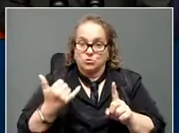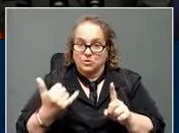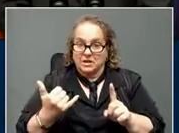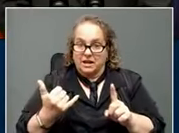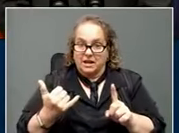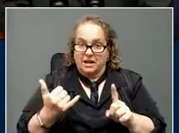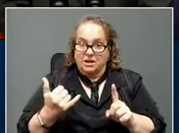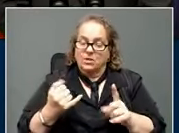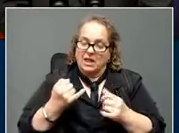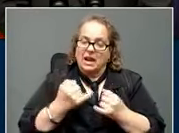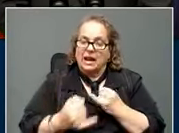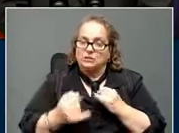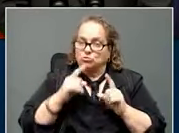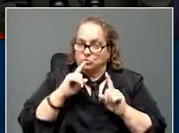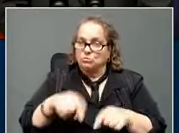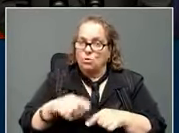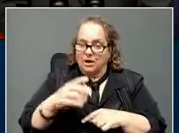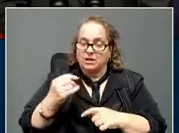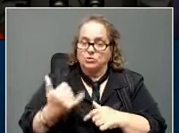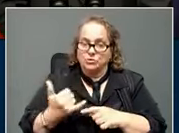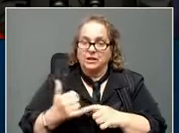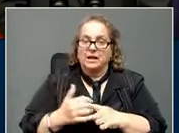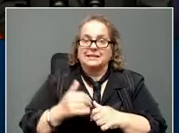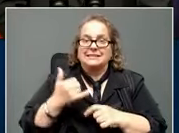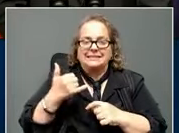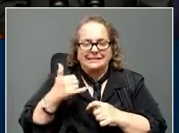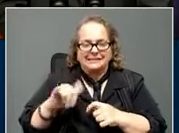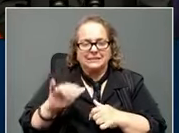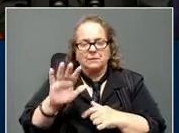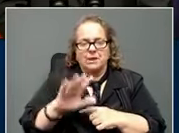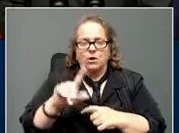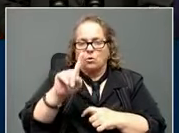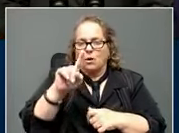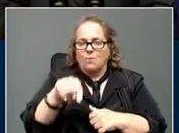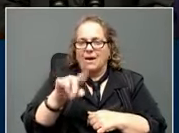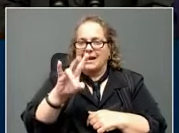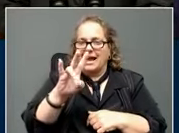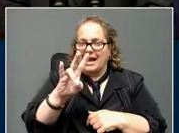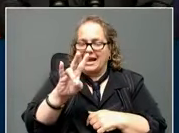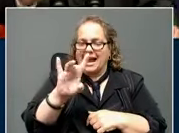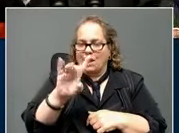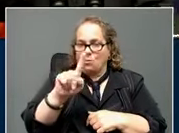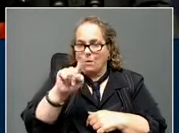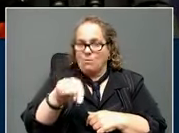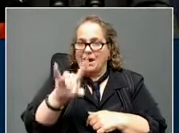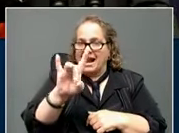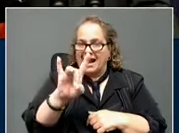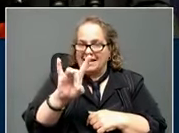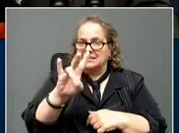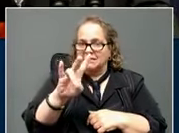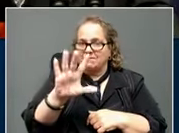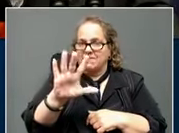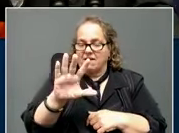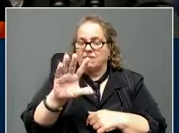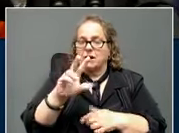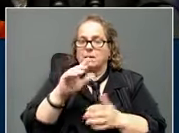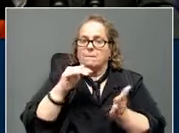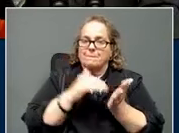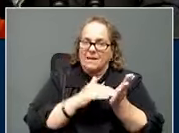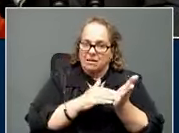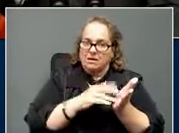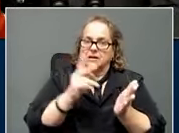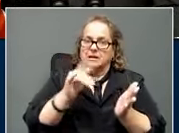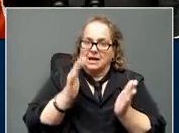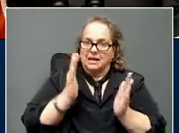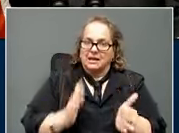report, and today's still at about 1.875 million Kentuckians vaccinated, but there's some better